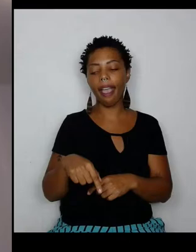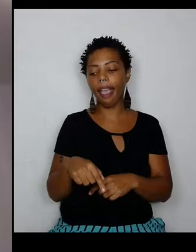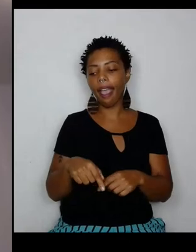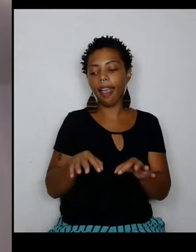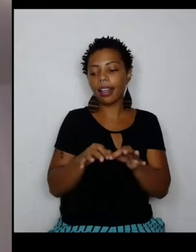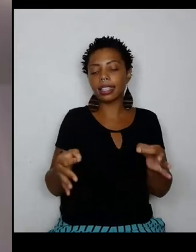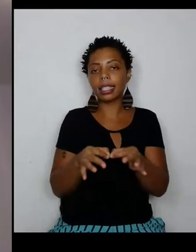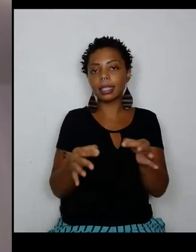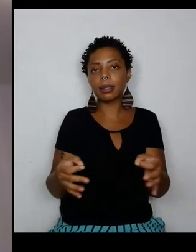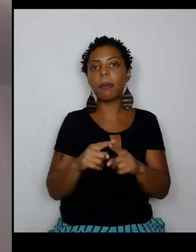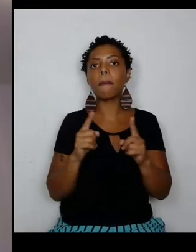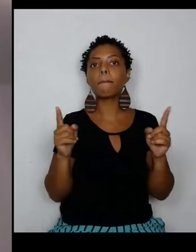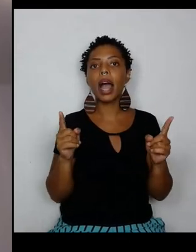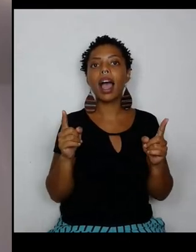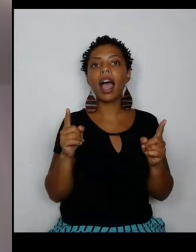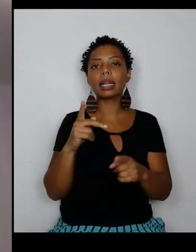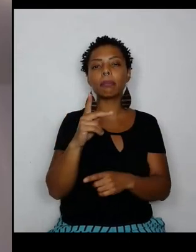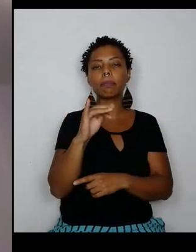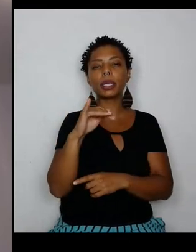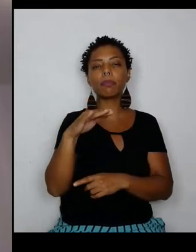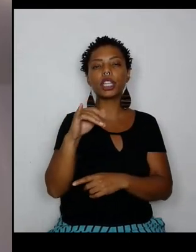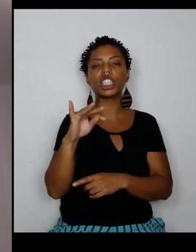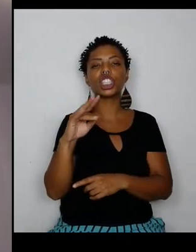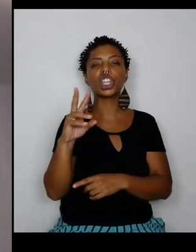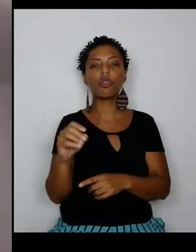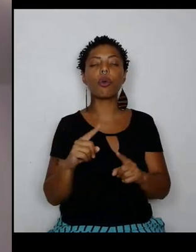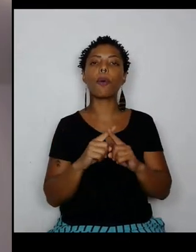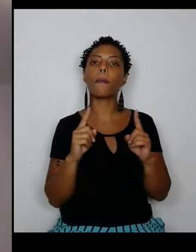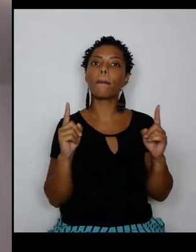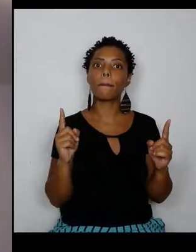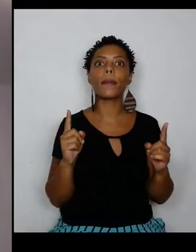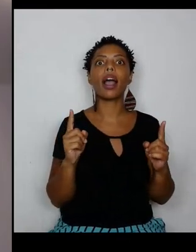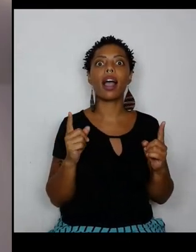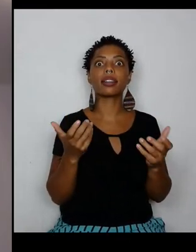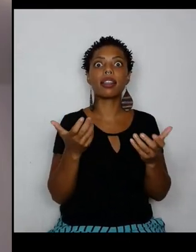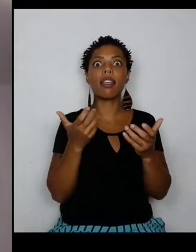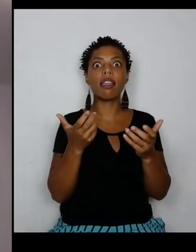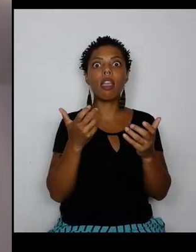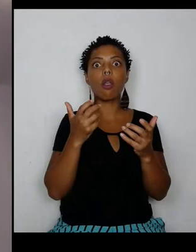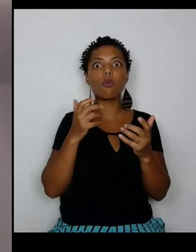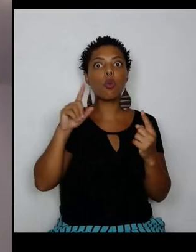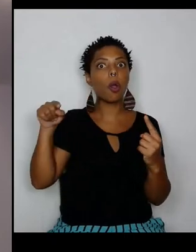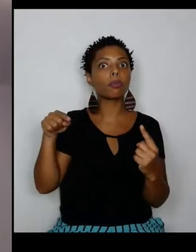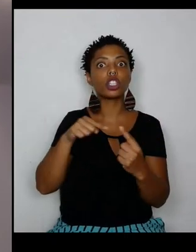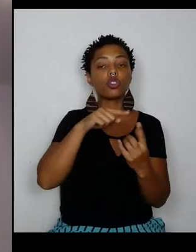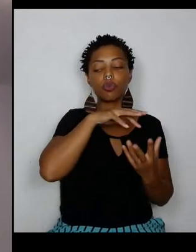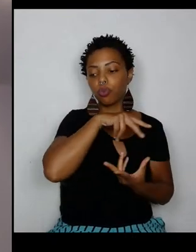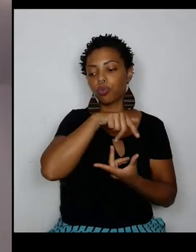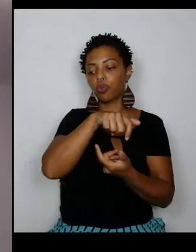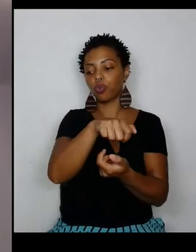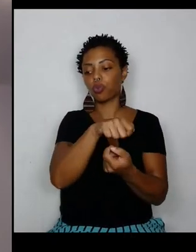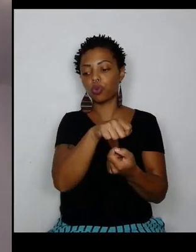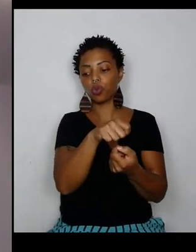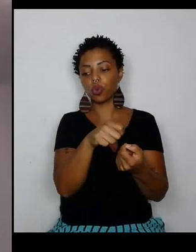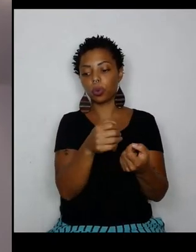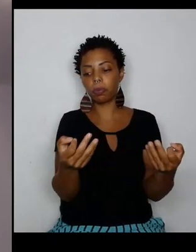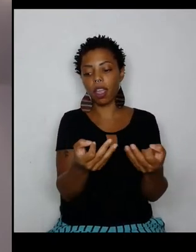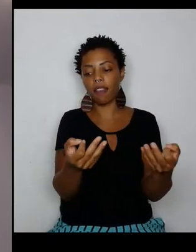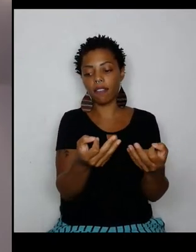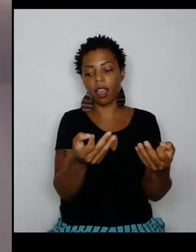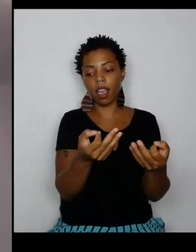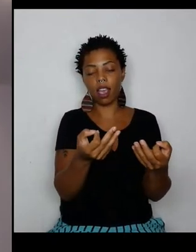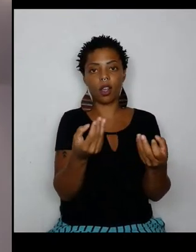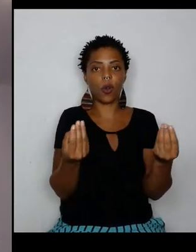gogan as being a primitive but some person some primitive that looked for a universal meaning